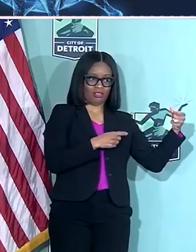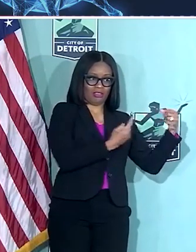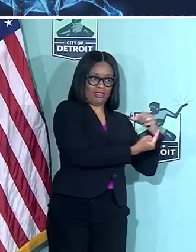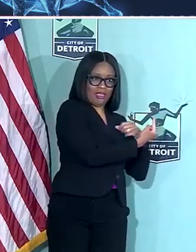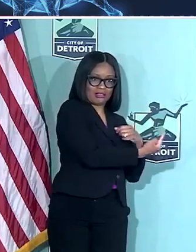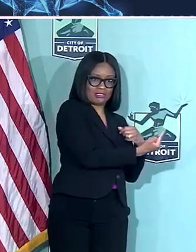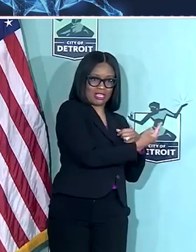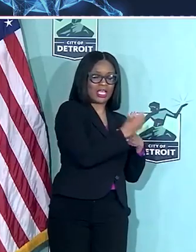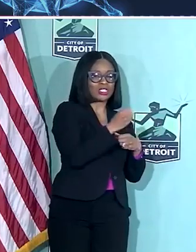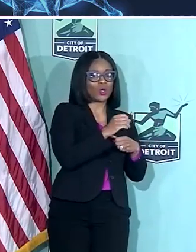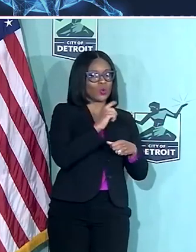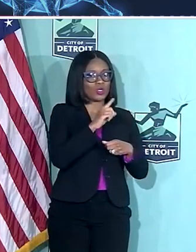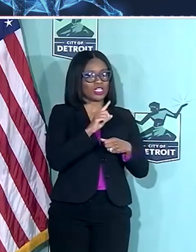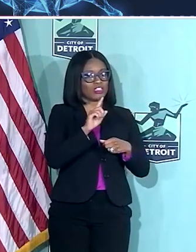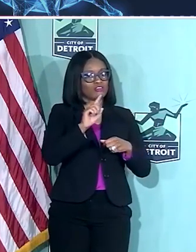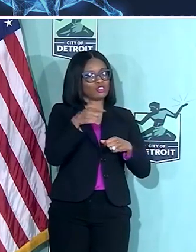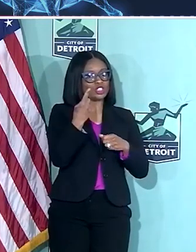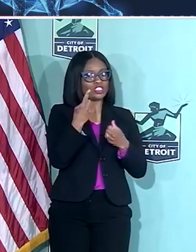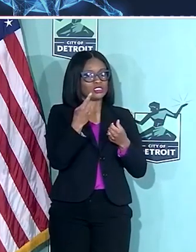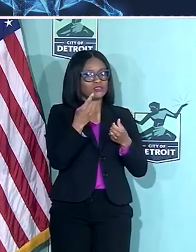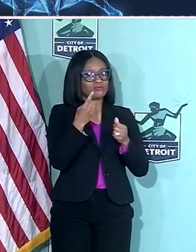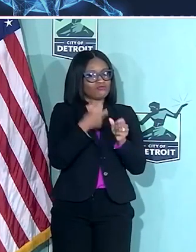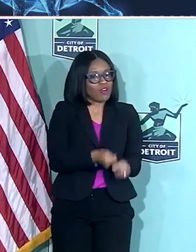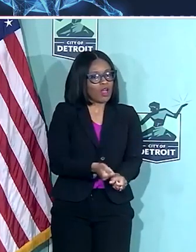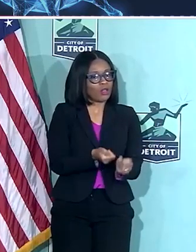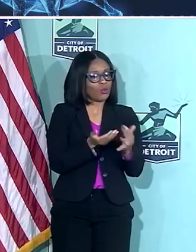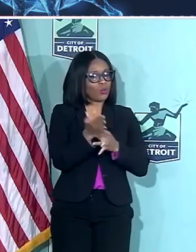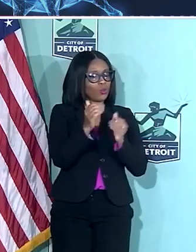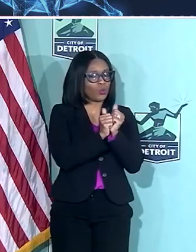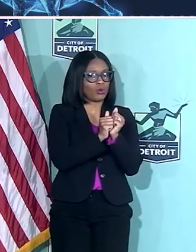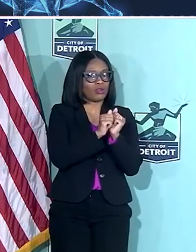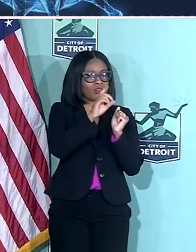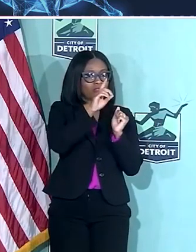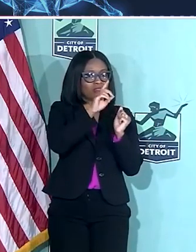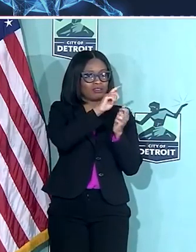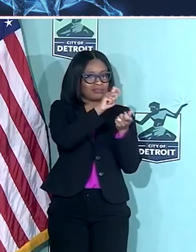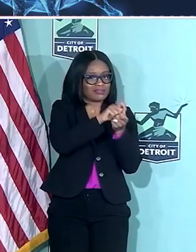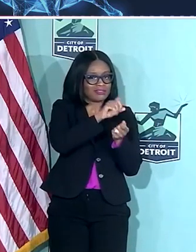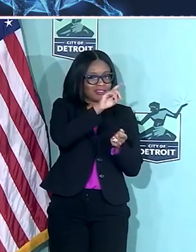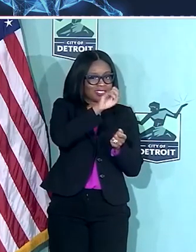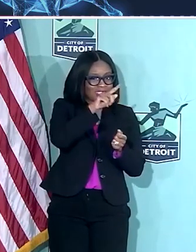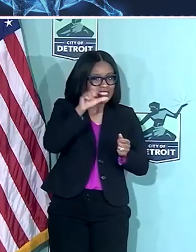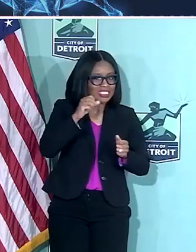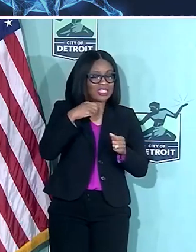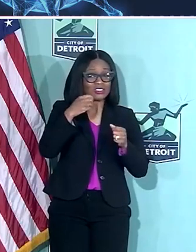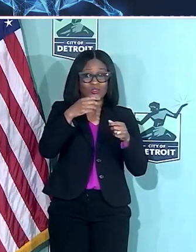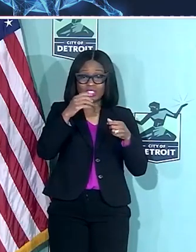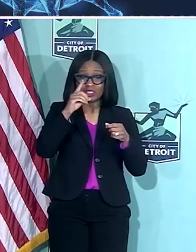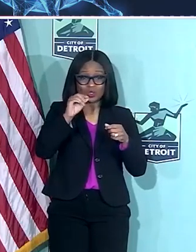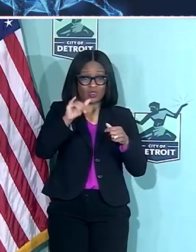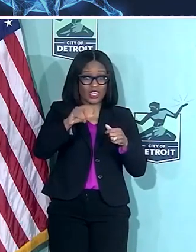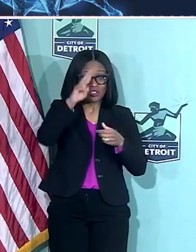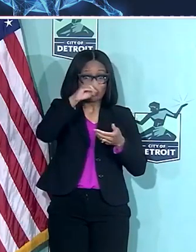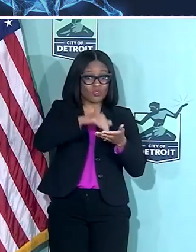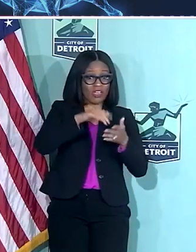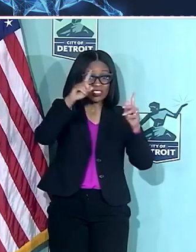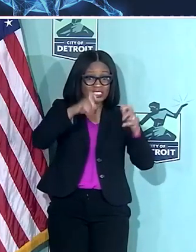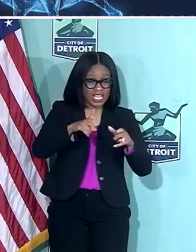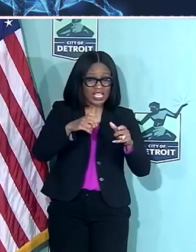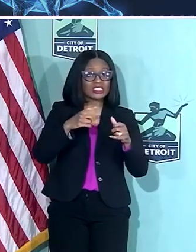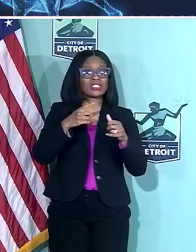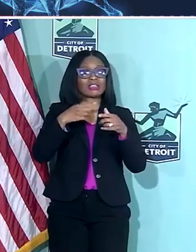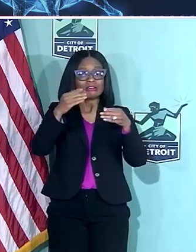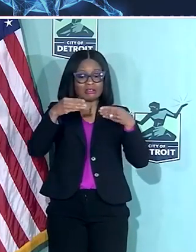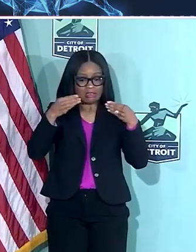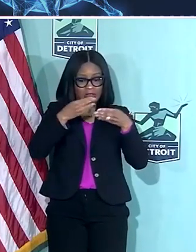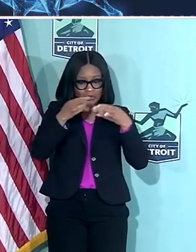executing the details on 2,000 tests, getting the results back, following up, and now we're going back through a second time, and